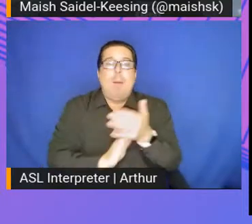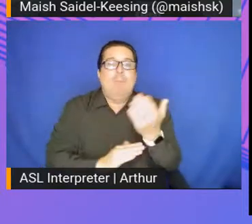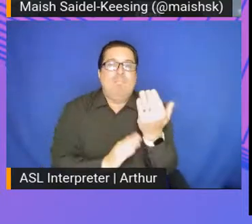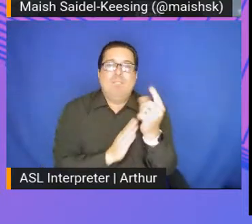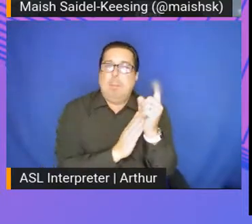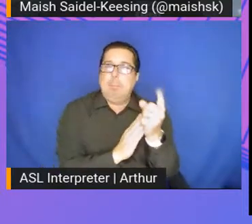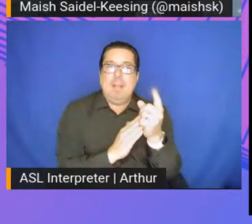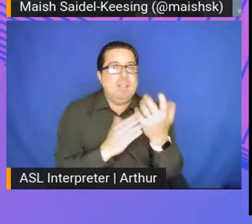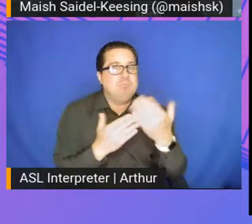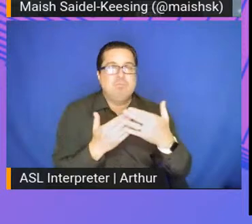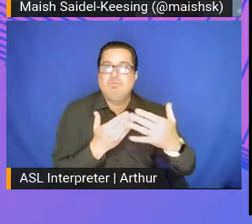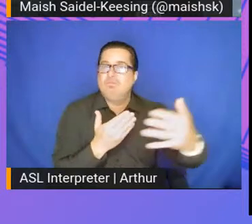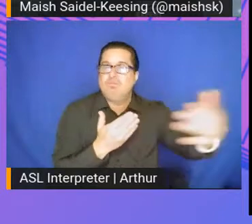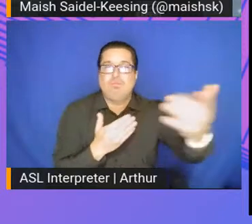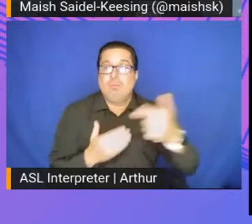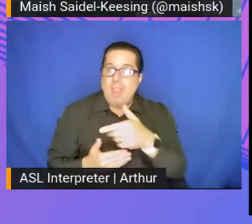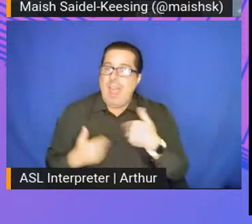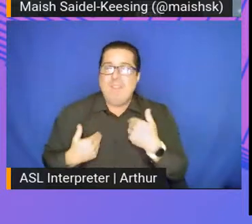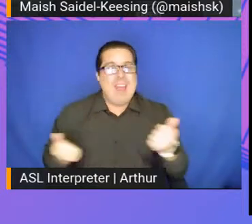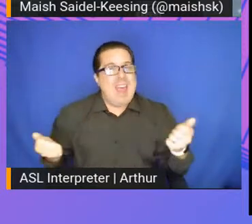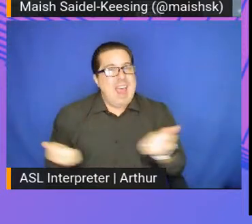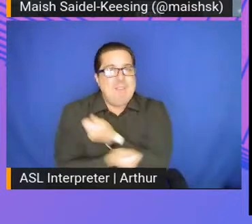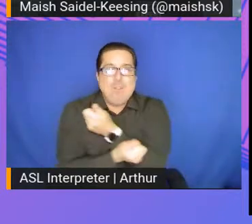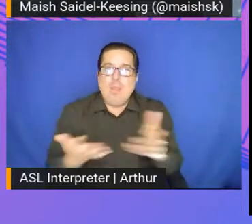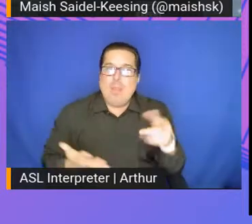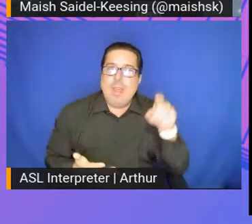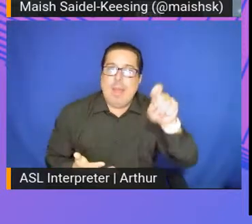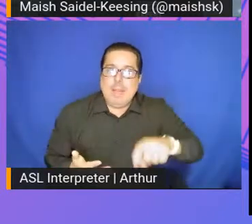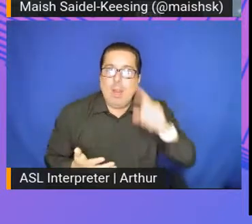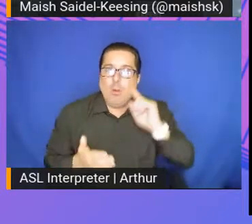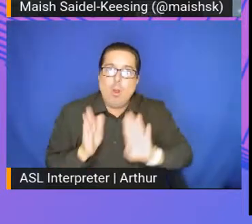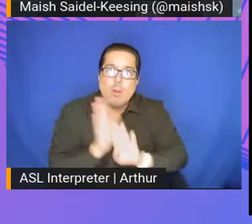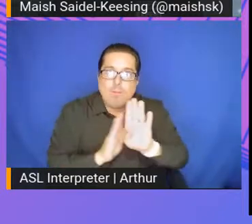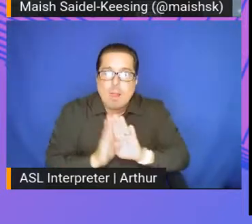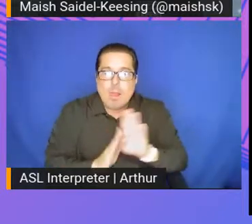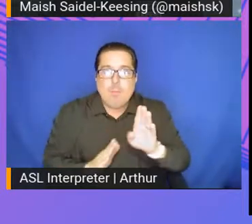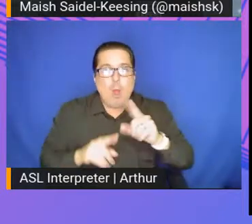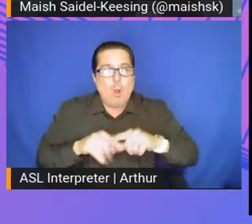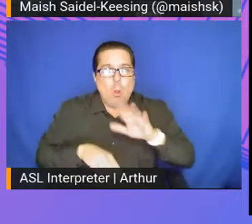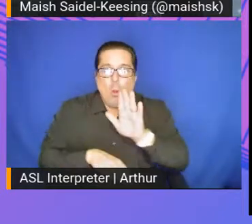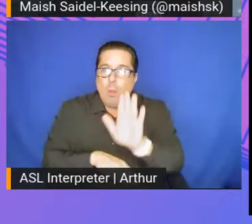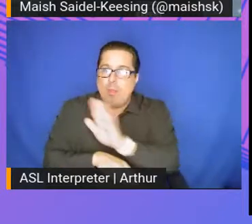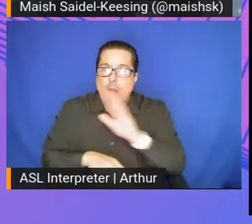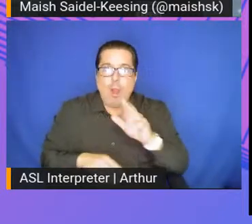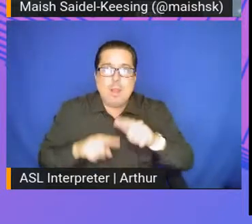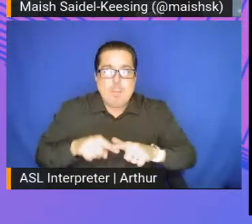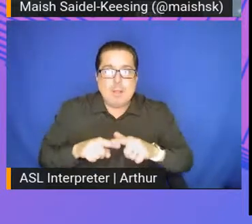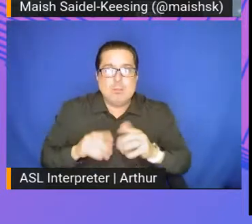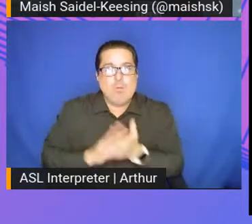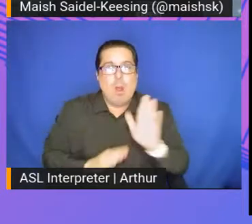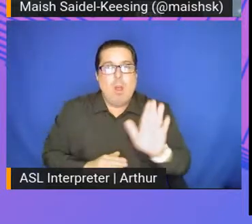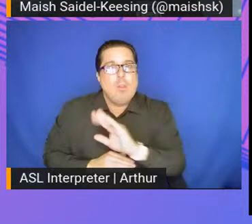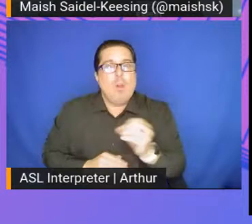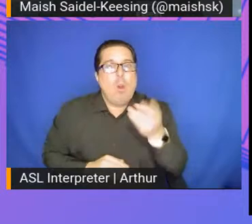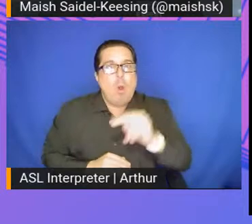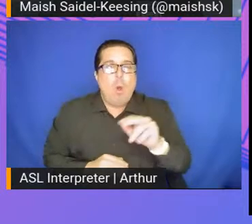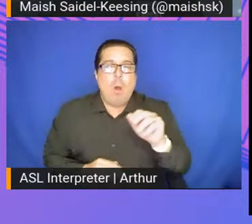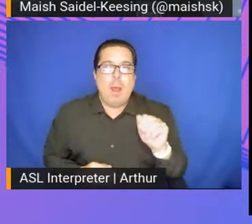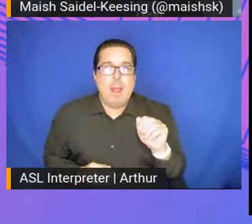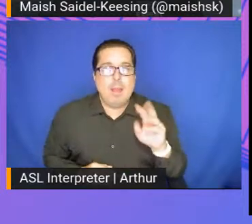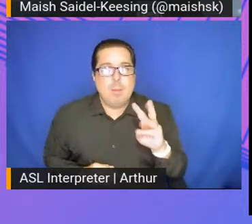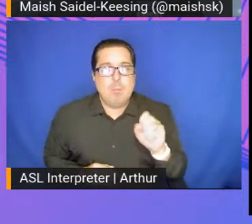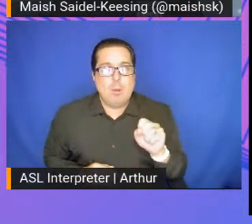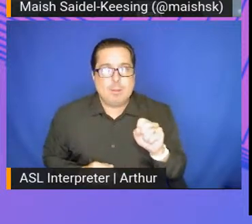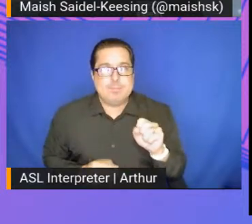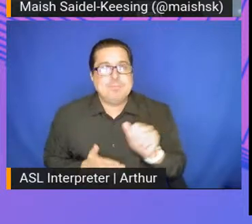got everything they need to do their development, including their dependencies, running in their own AWS account. And we're